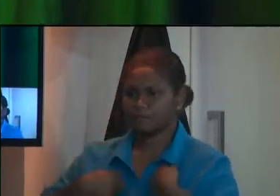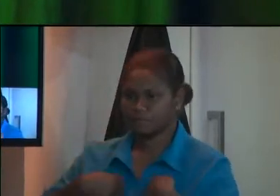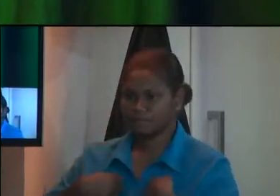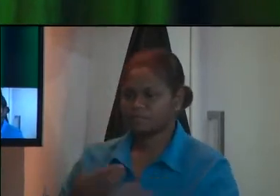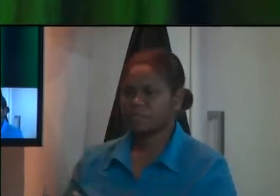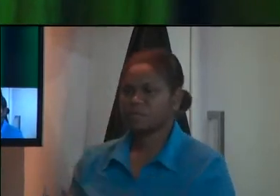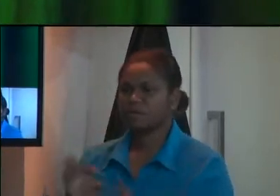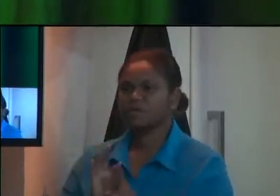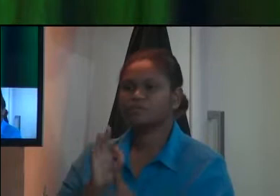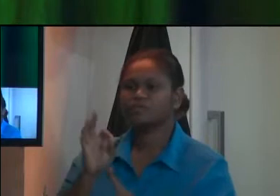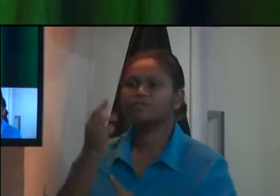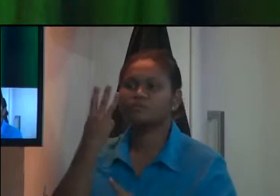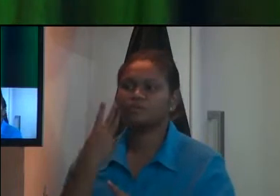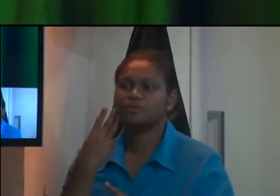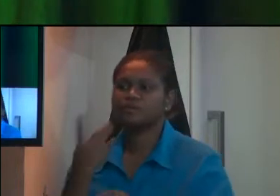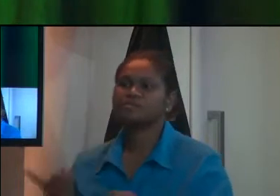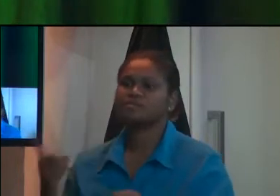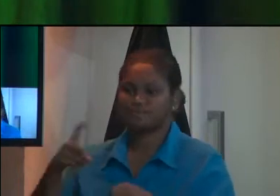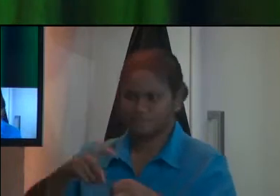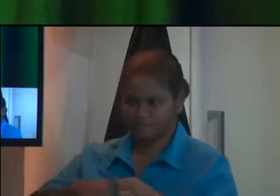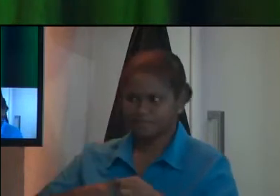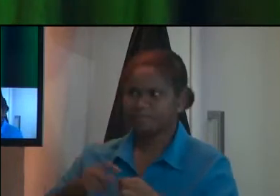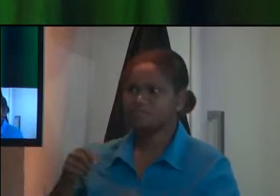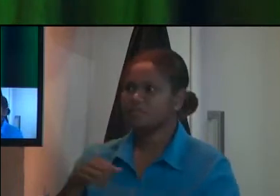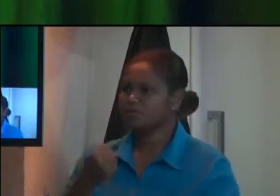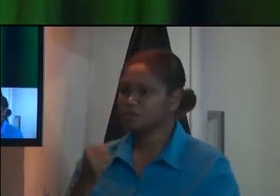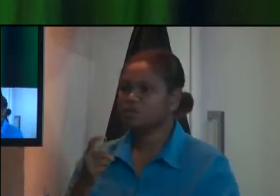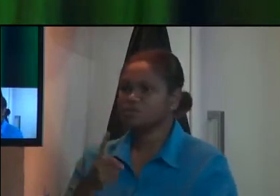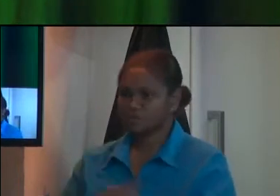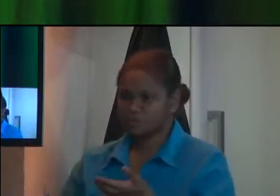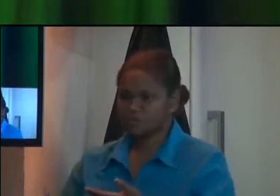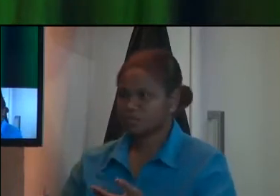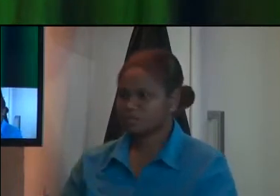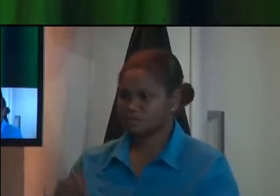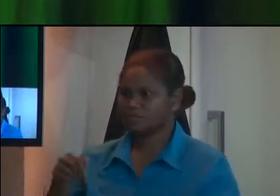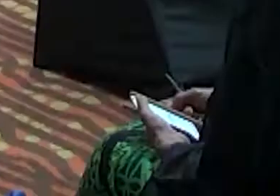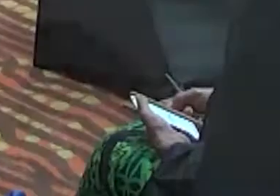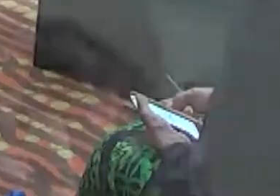women's participation, not only in the political sphere, but also in other spheres.